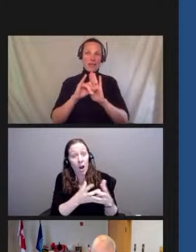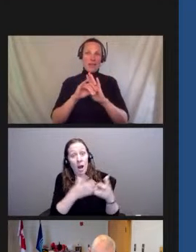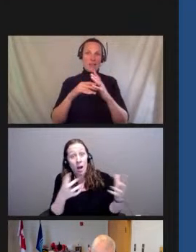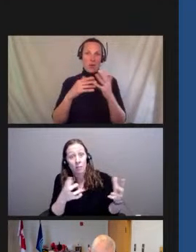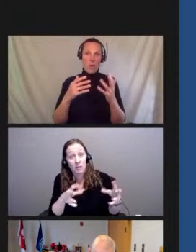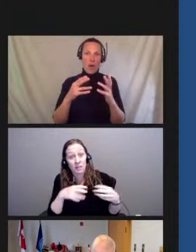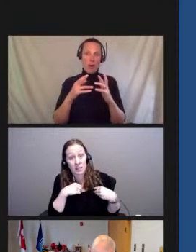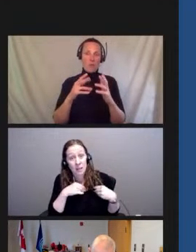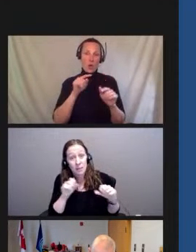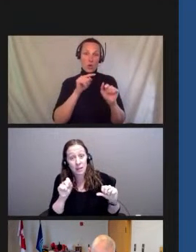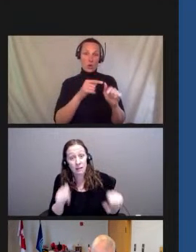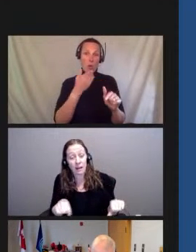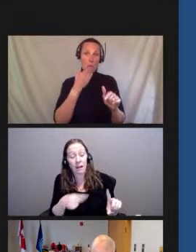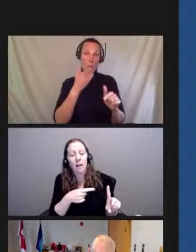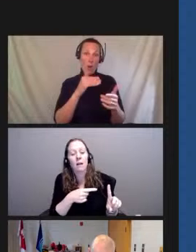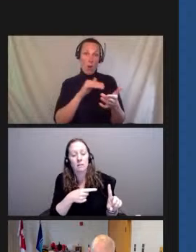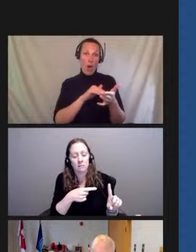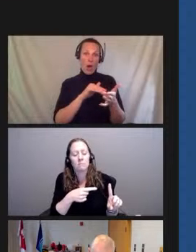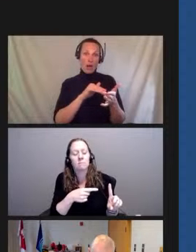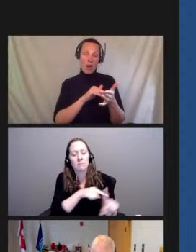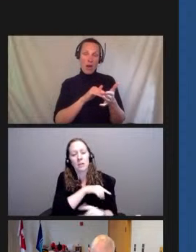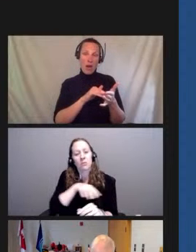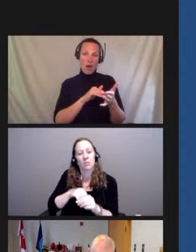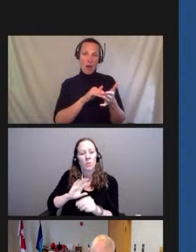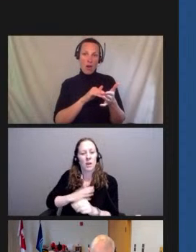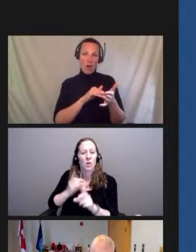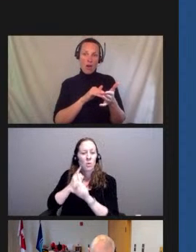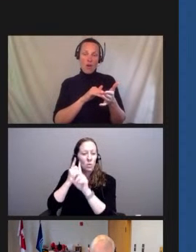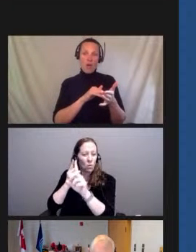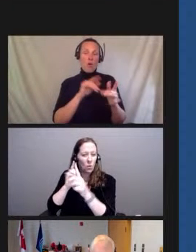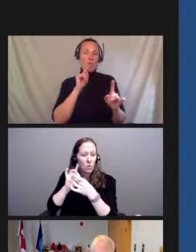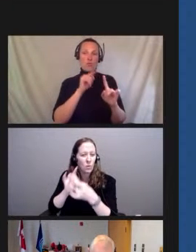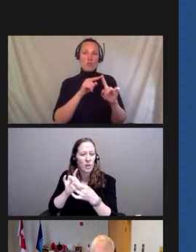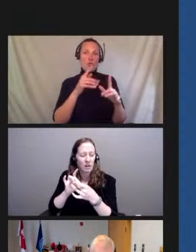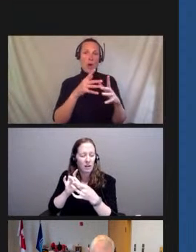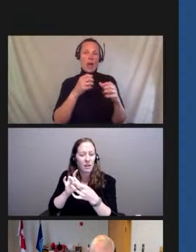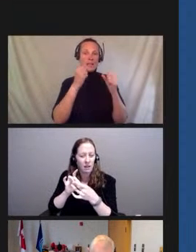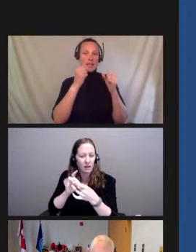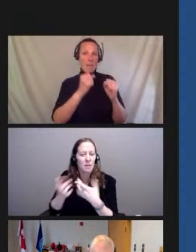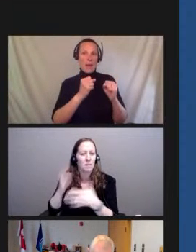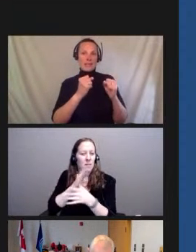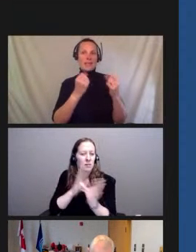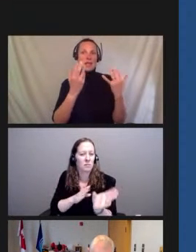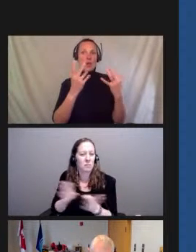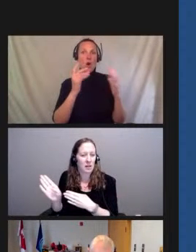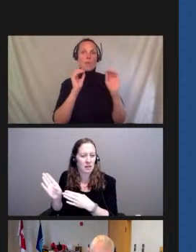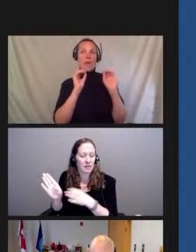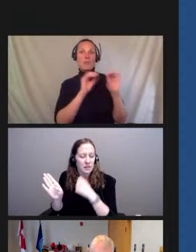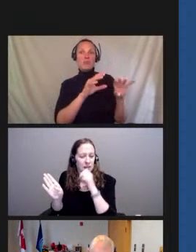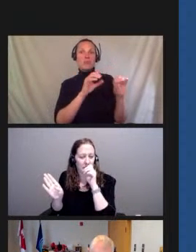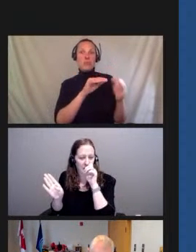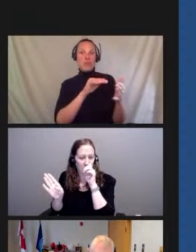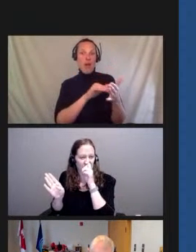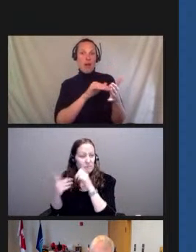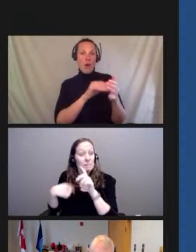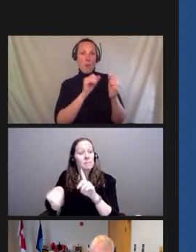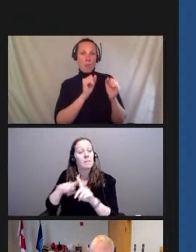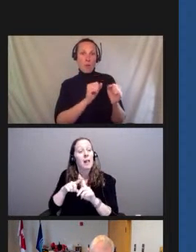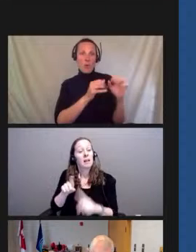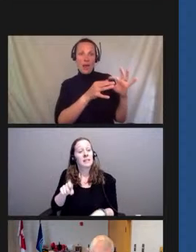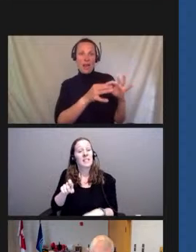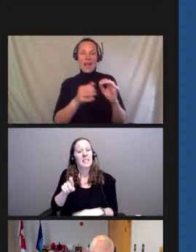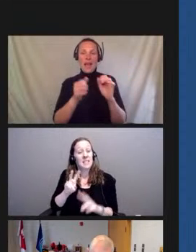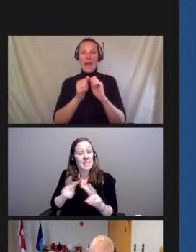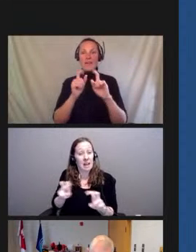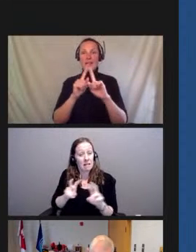landfill is reflected in the proposed goals of the Solid Waste Master Plan, and it's also identified as a future need through the needs analysis process that